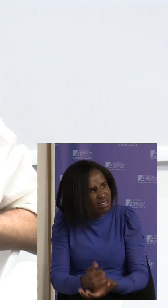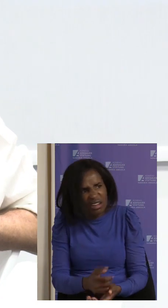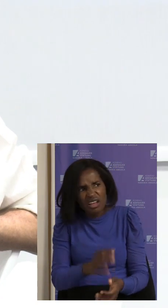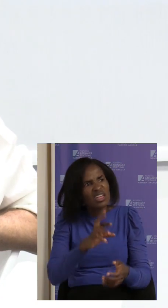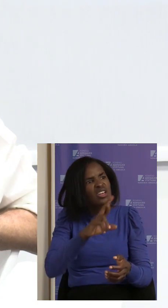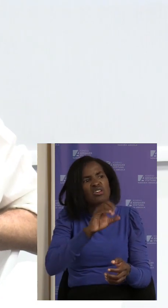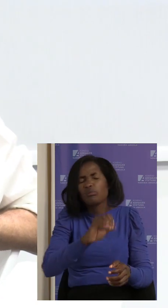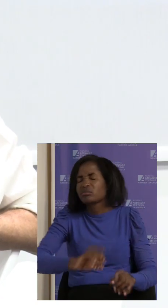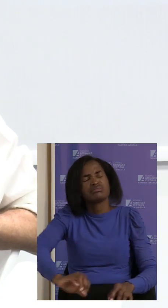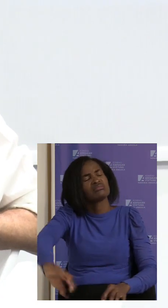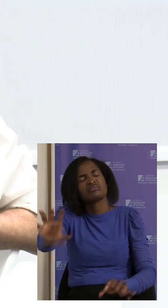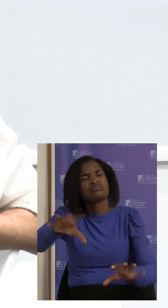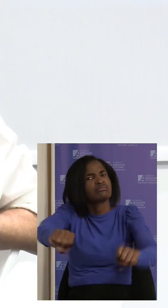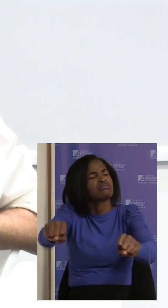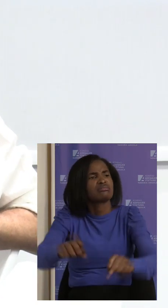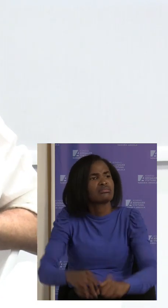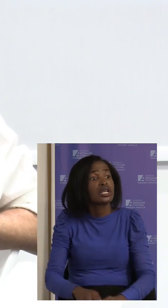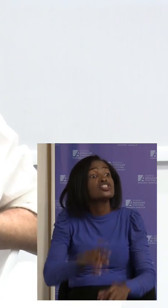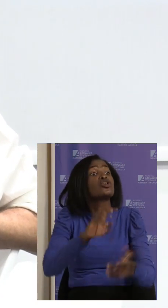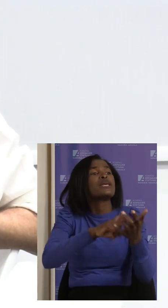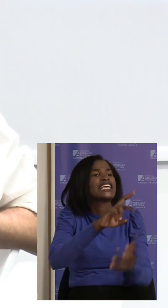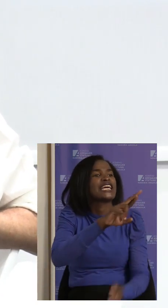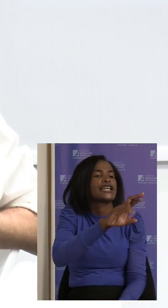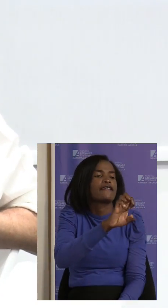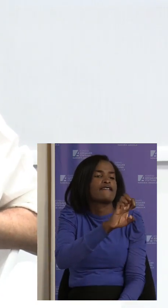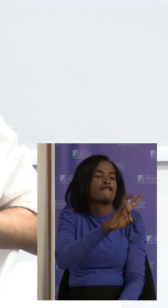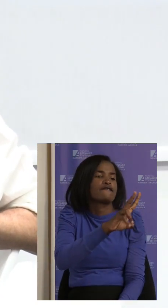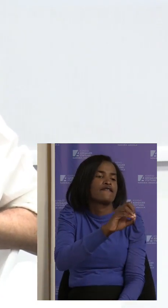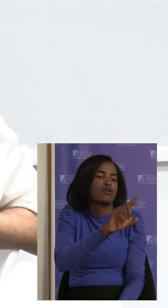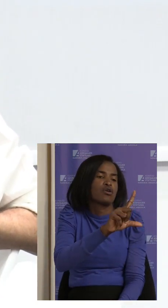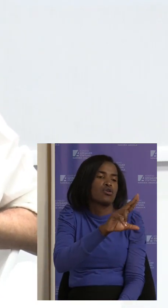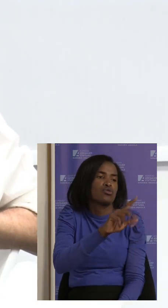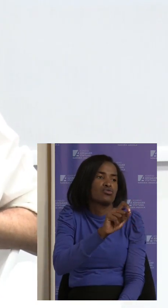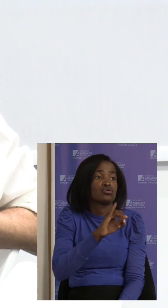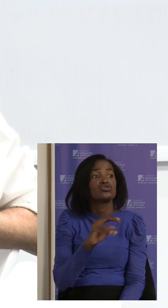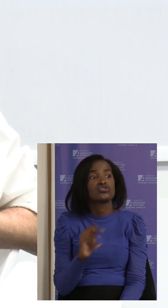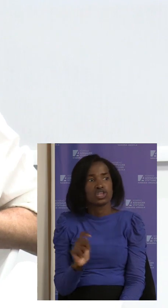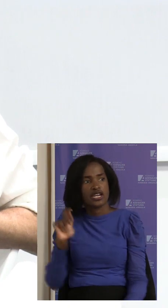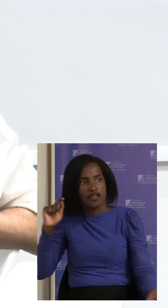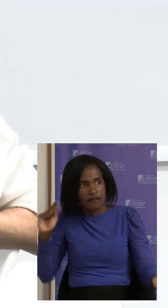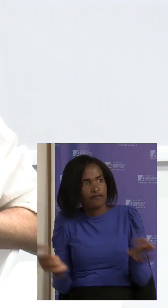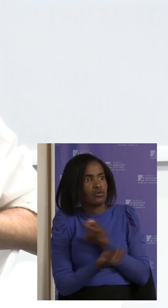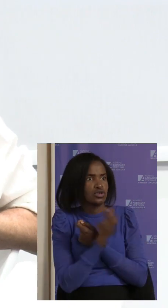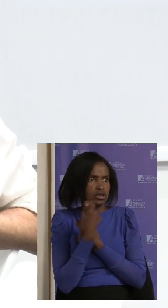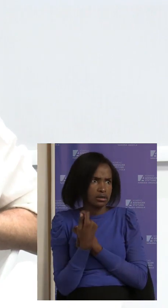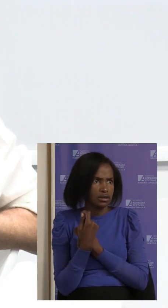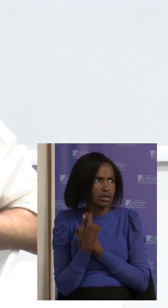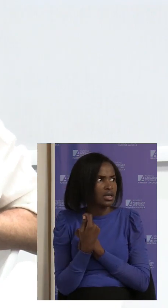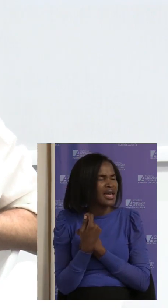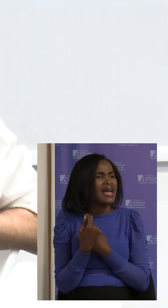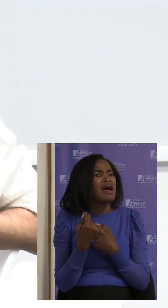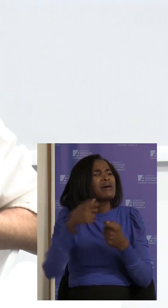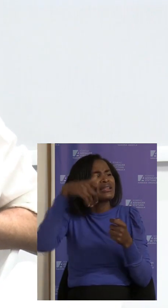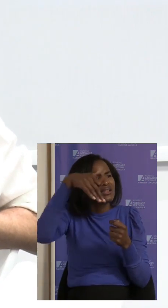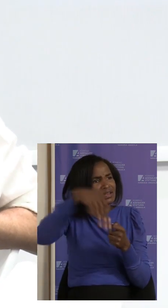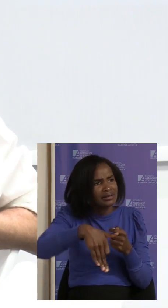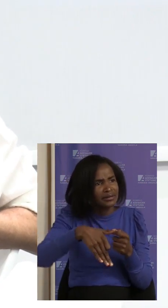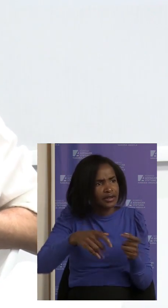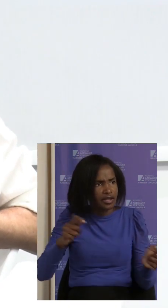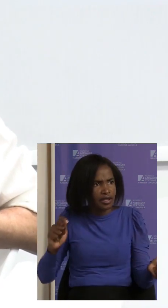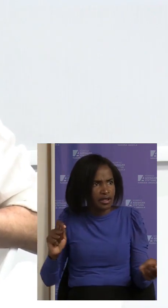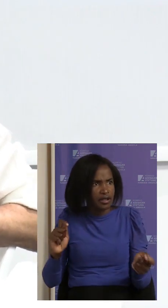where we are in. In terms of what's happening in the employment market in Namibia, is that our market is just too small to